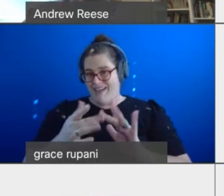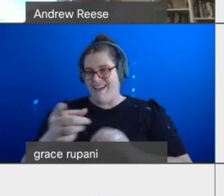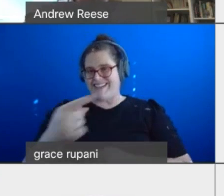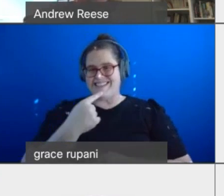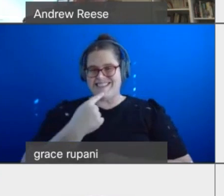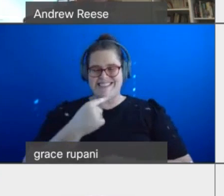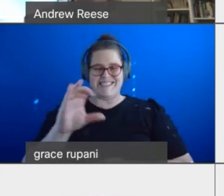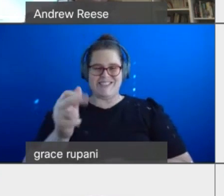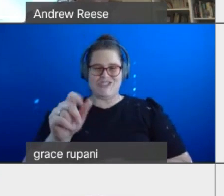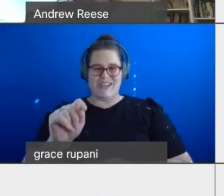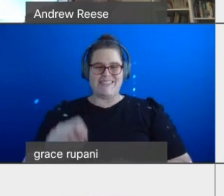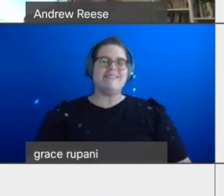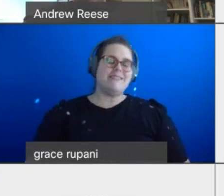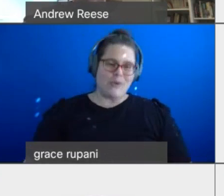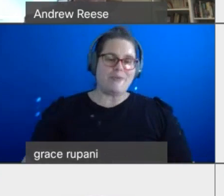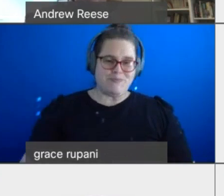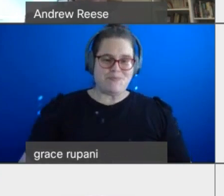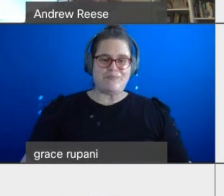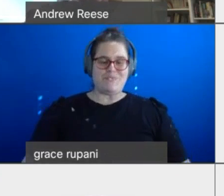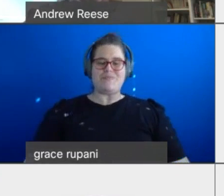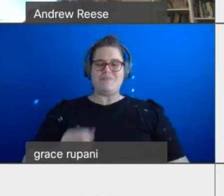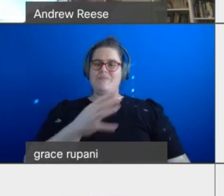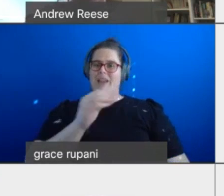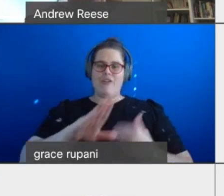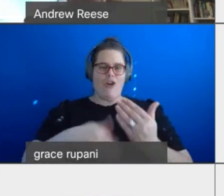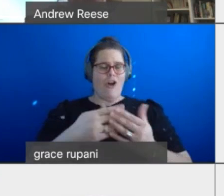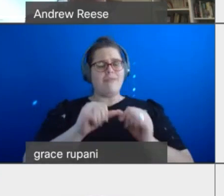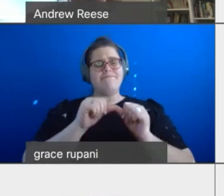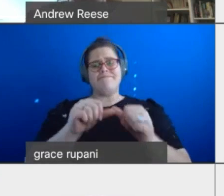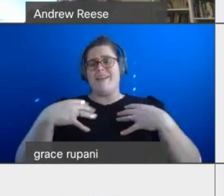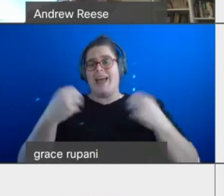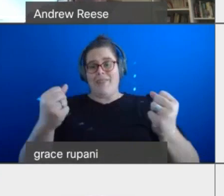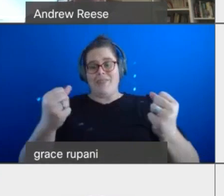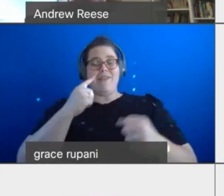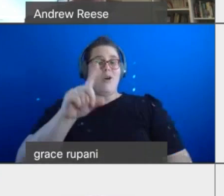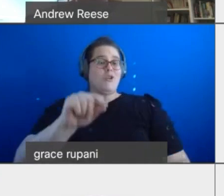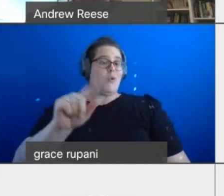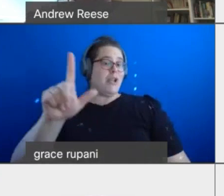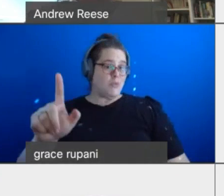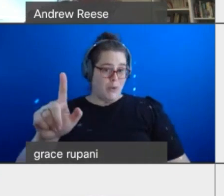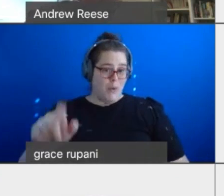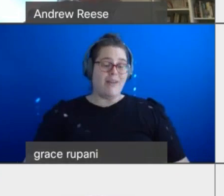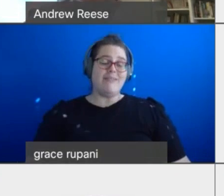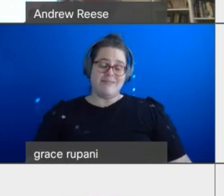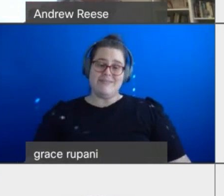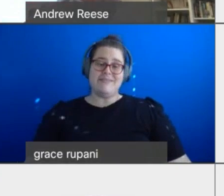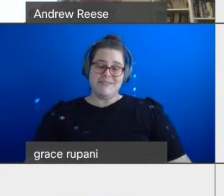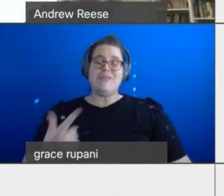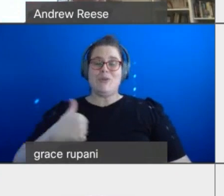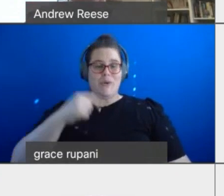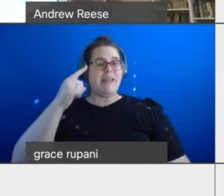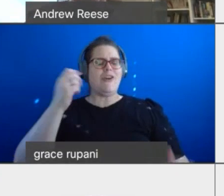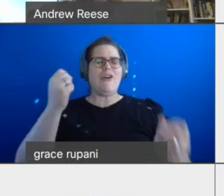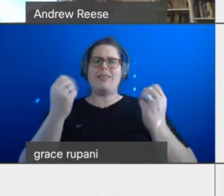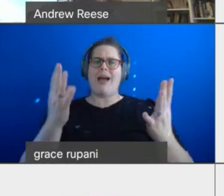And that we all stay healthy into the new year. We hear lots of promising news